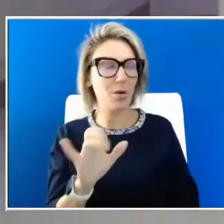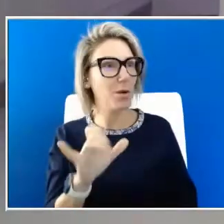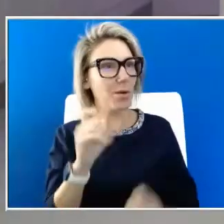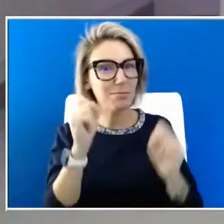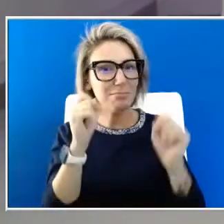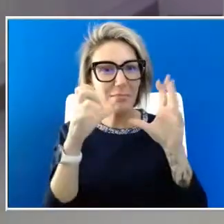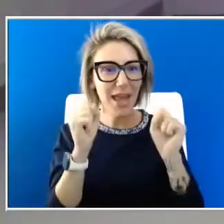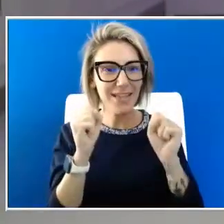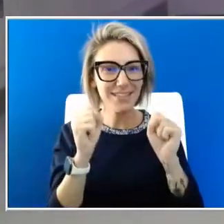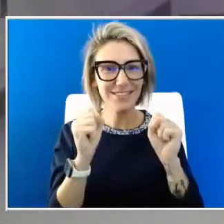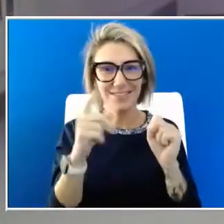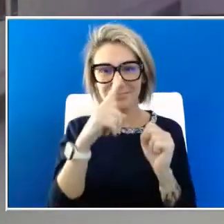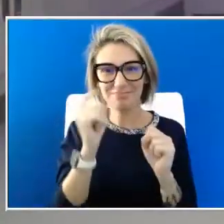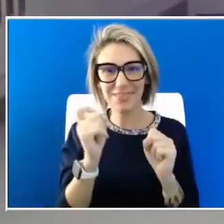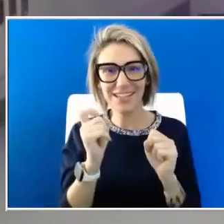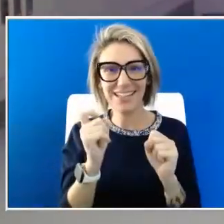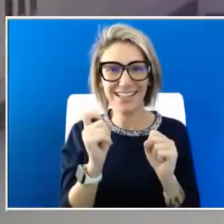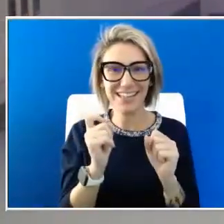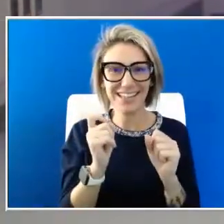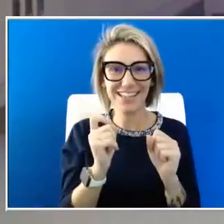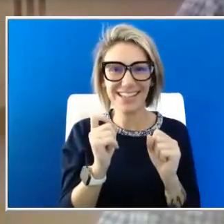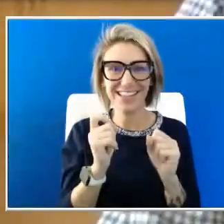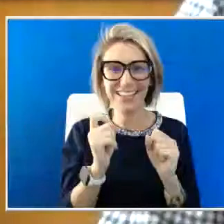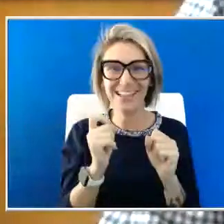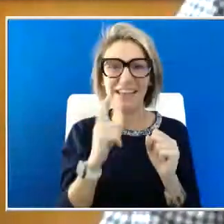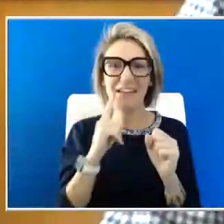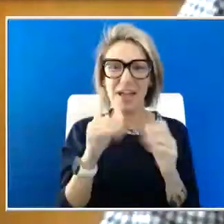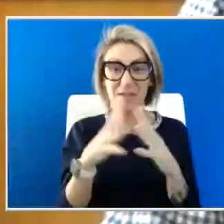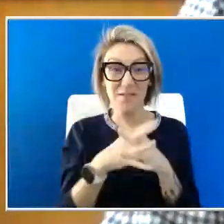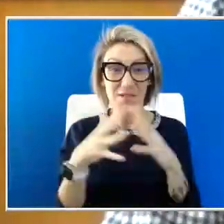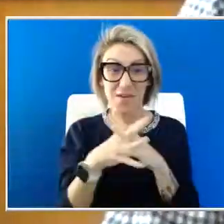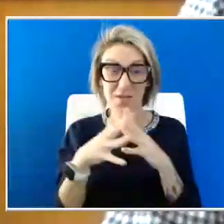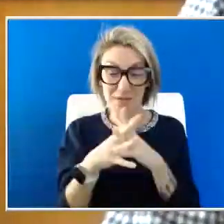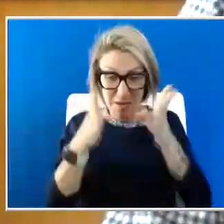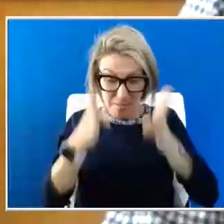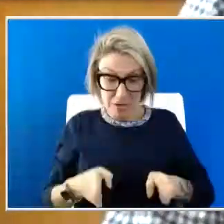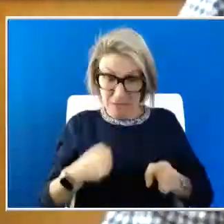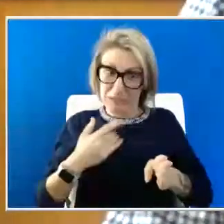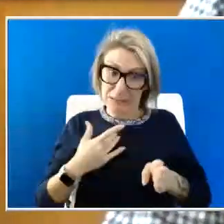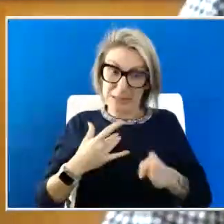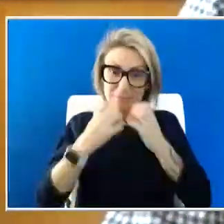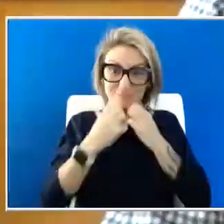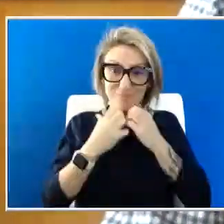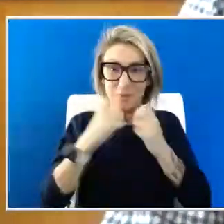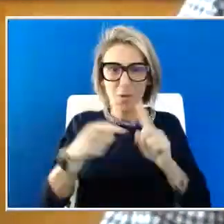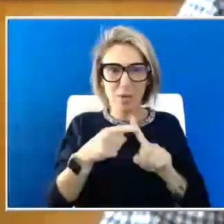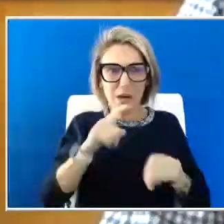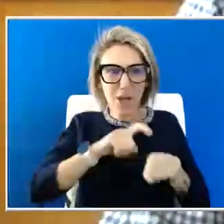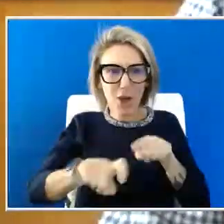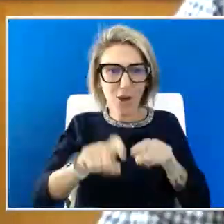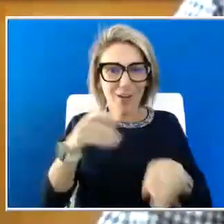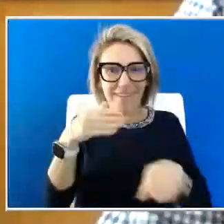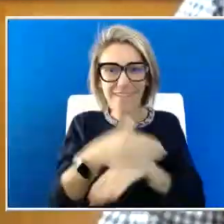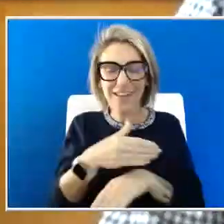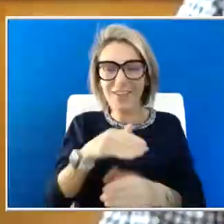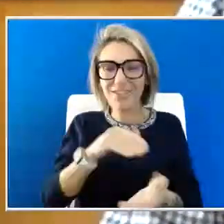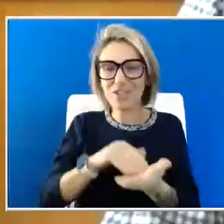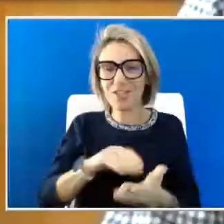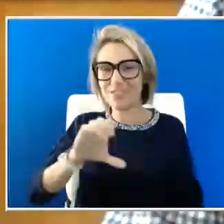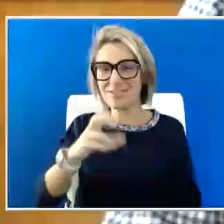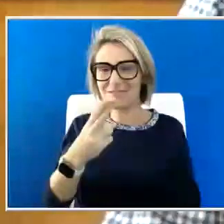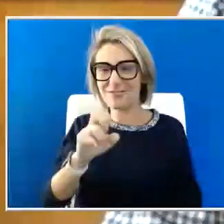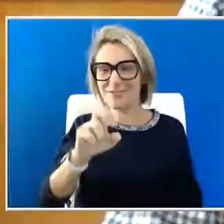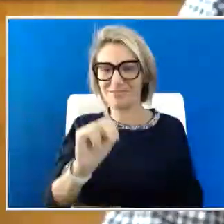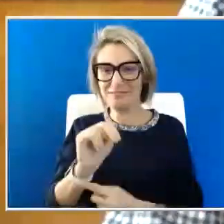amazing because I'm kind of the football person in the family, and when Pat called me after Dr. Chen asked him to do